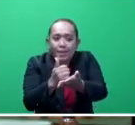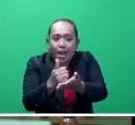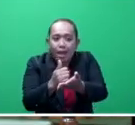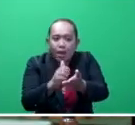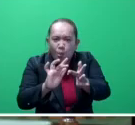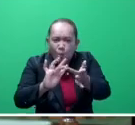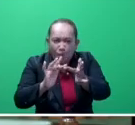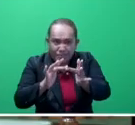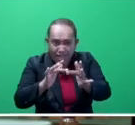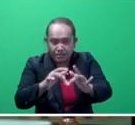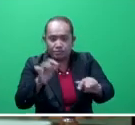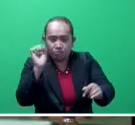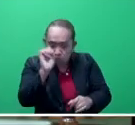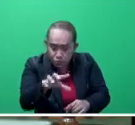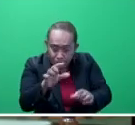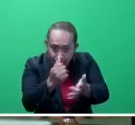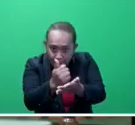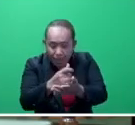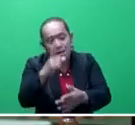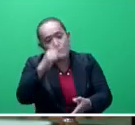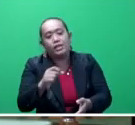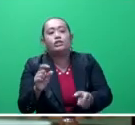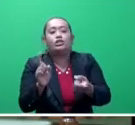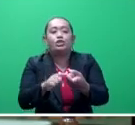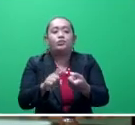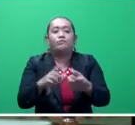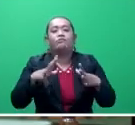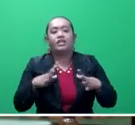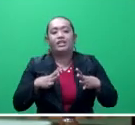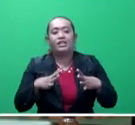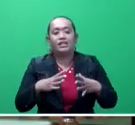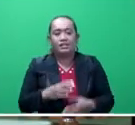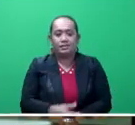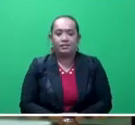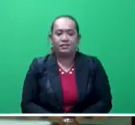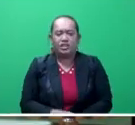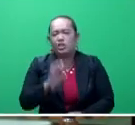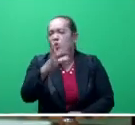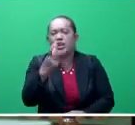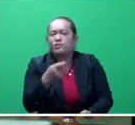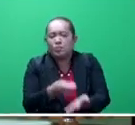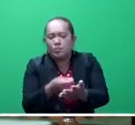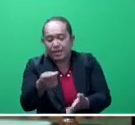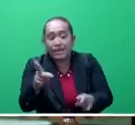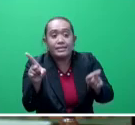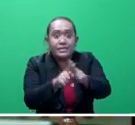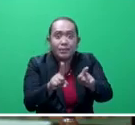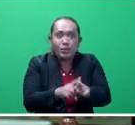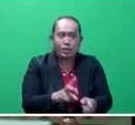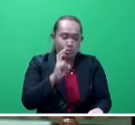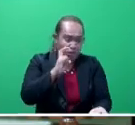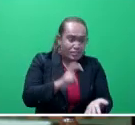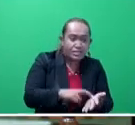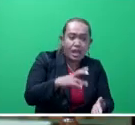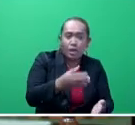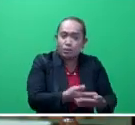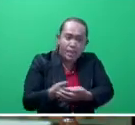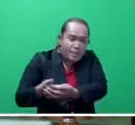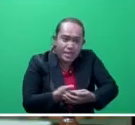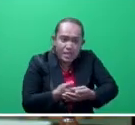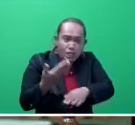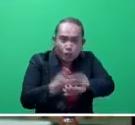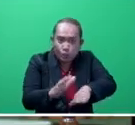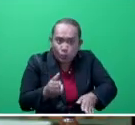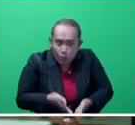certificate. Again, we'll defray those costs for them. They won't need to pay the fees. They can register their newborn children. And sometimes, as